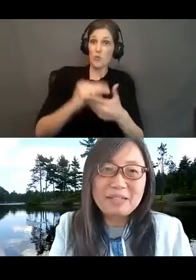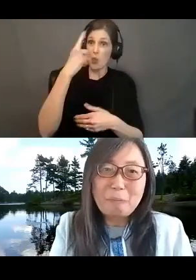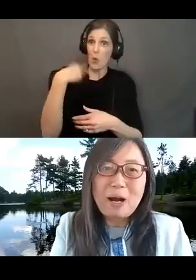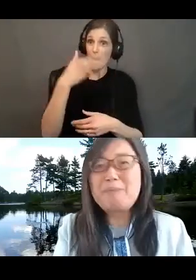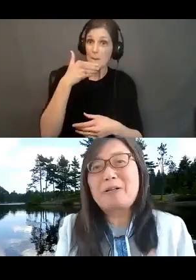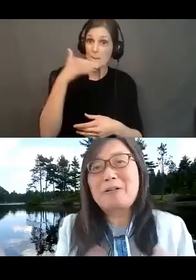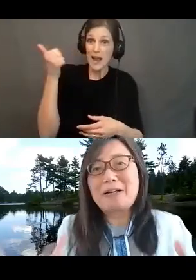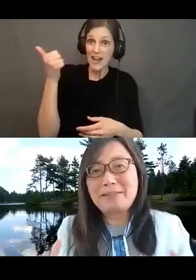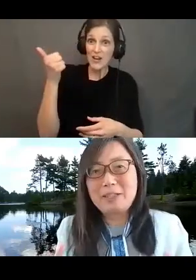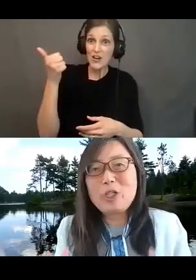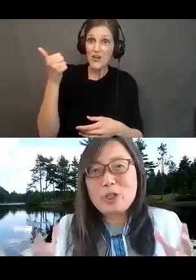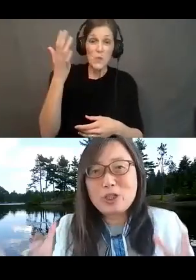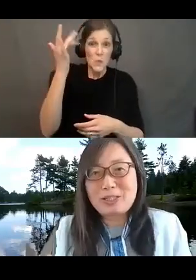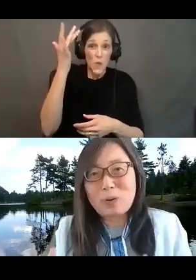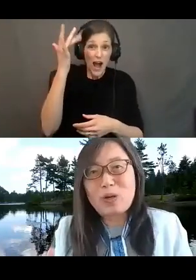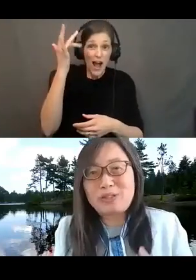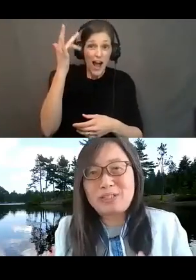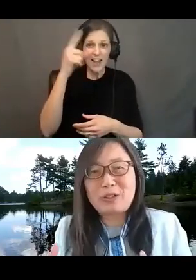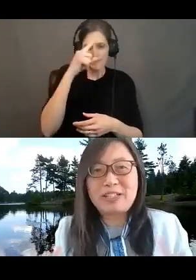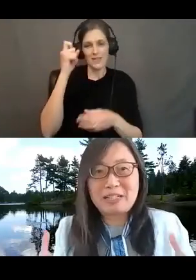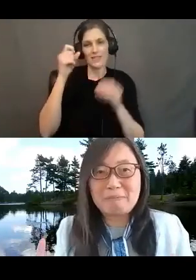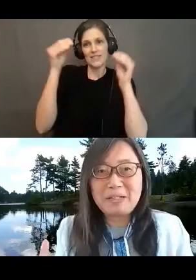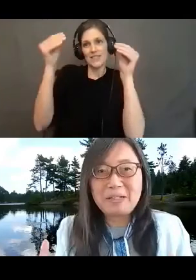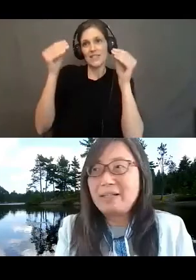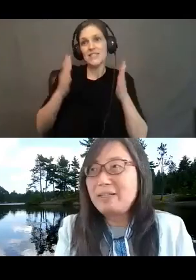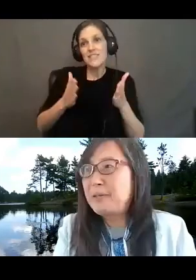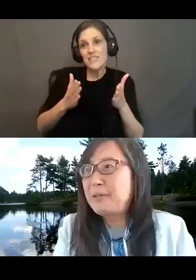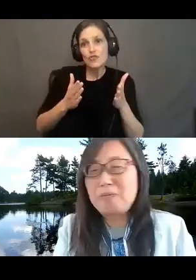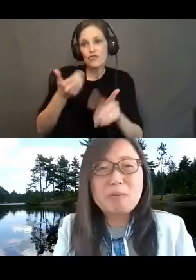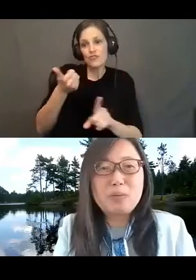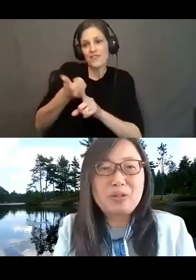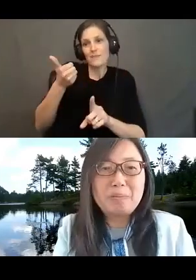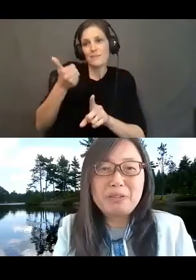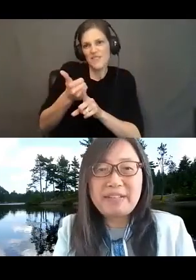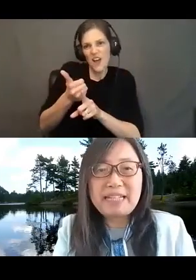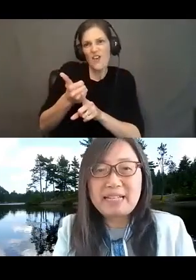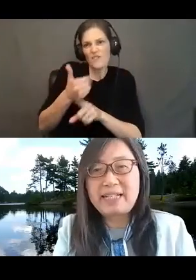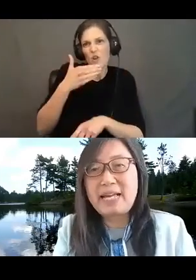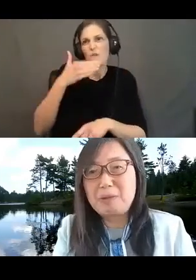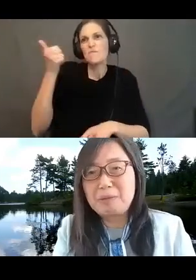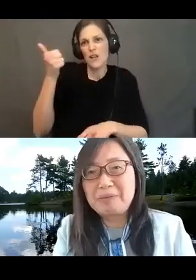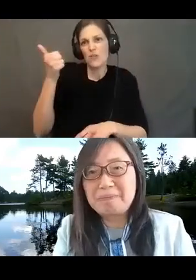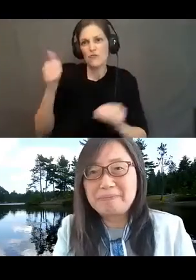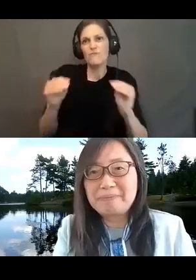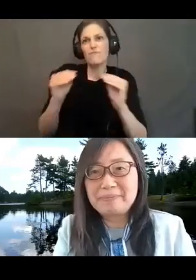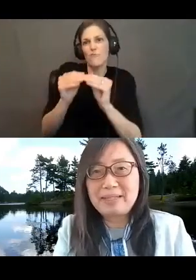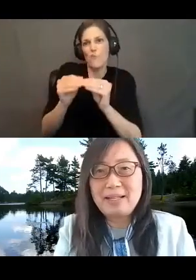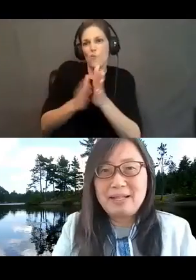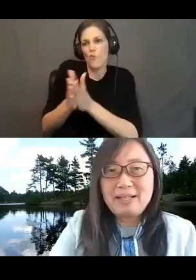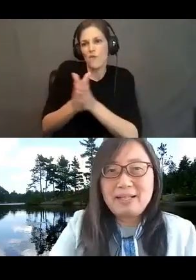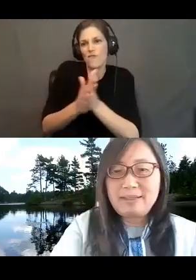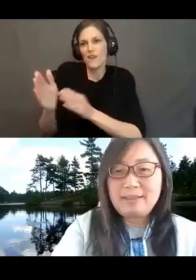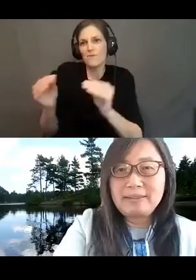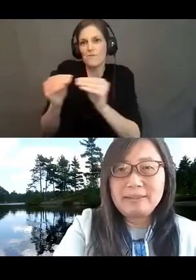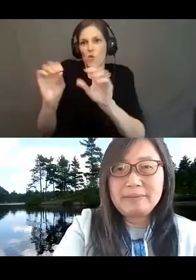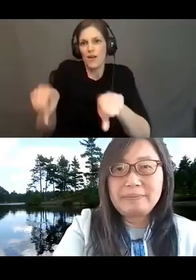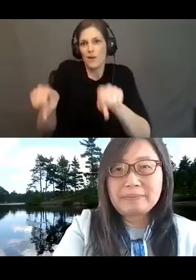curriculum, primarily because the teachers who are using the curriculum appear to be more motivated and capable.